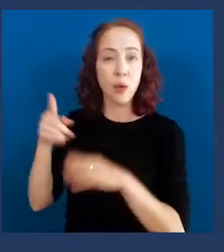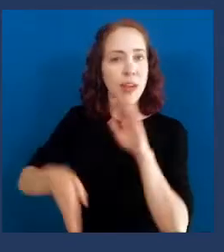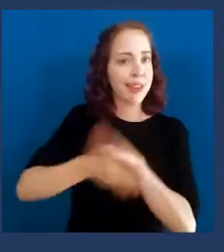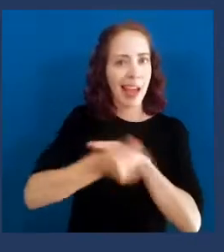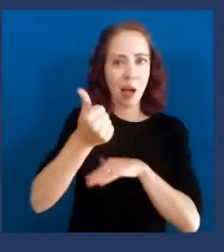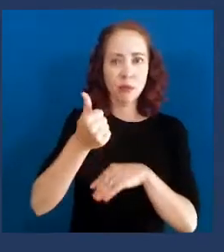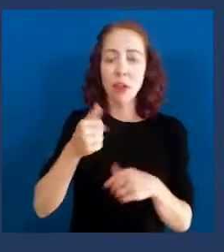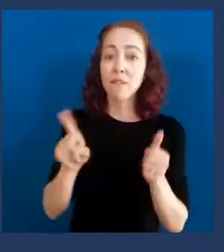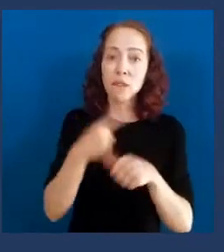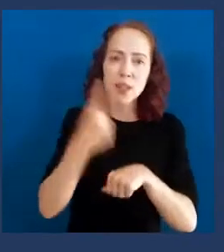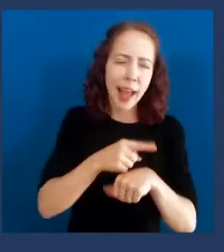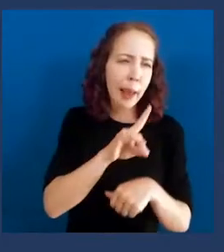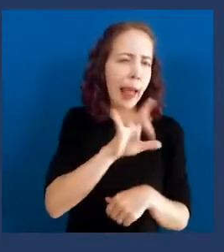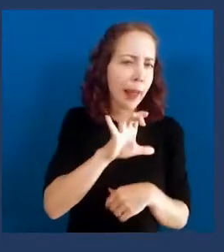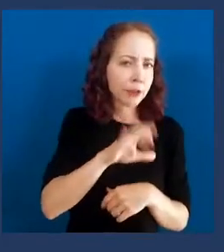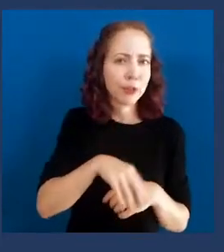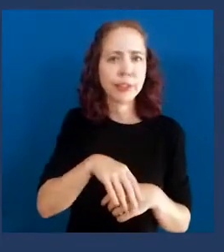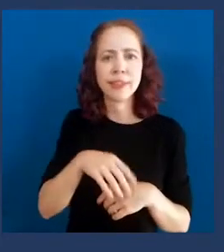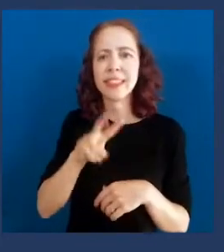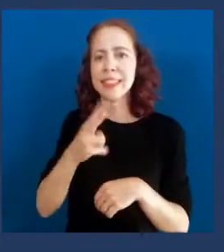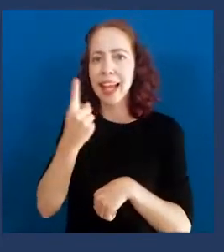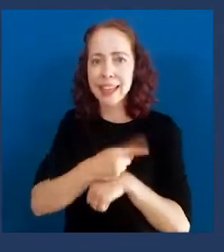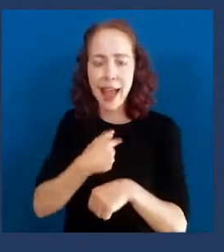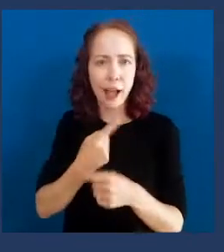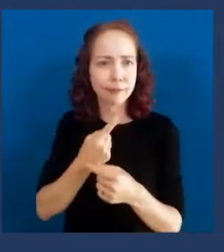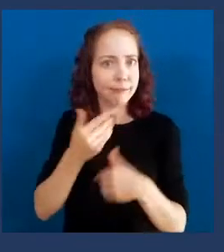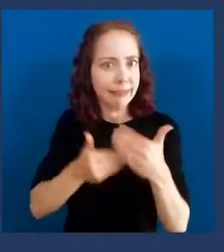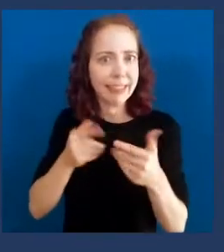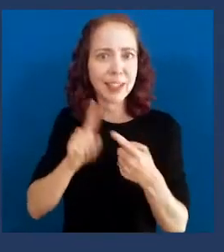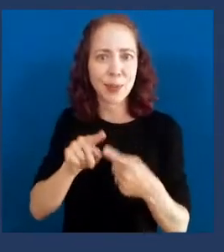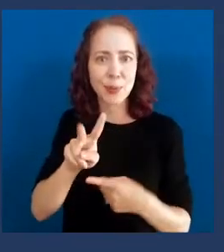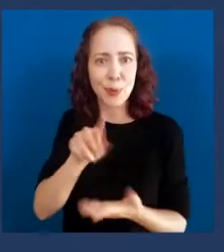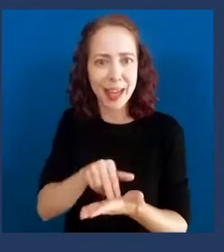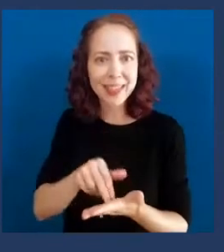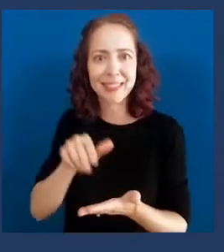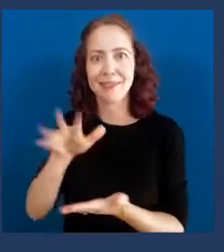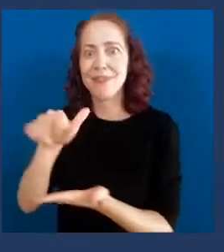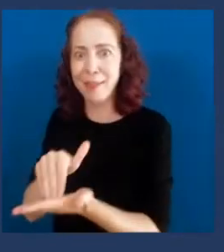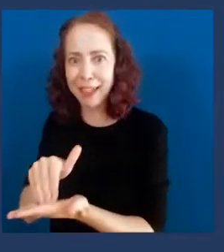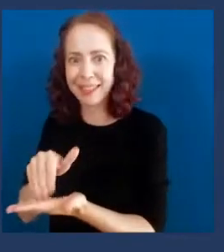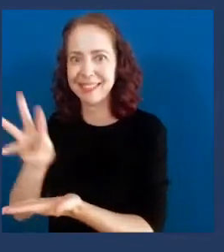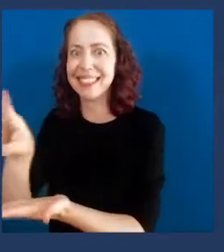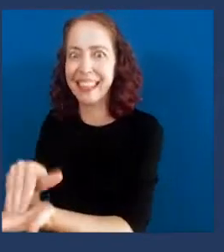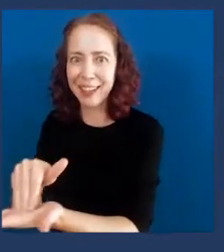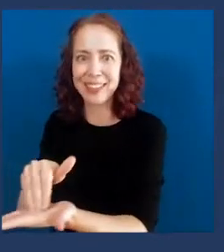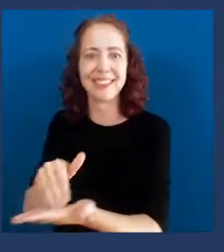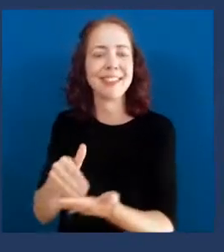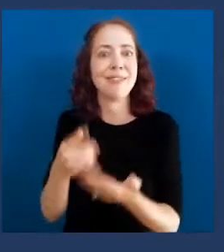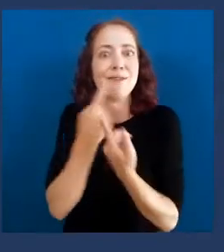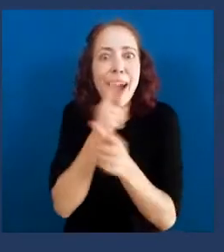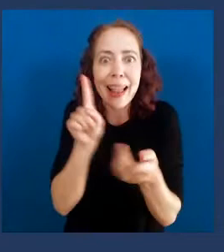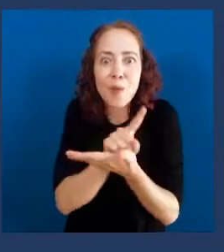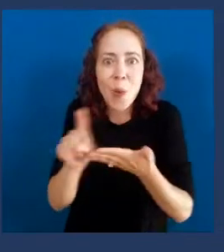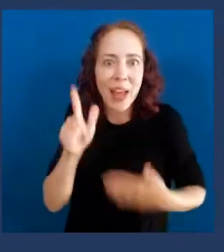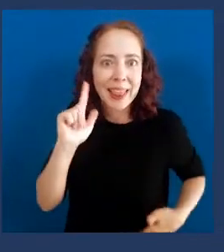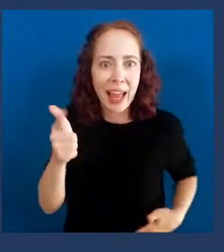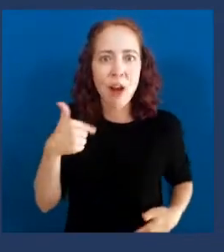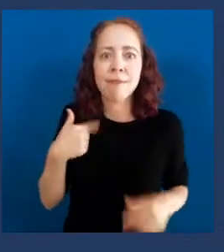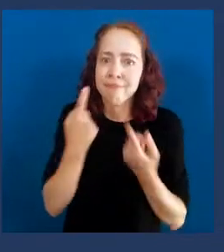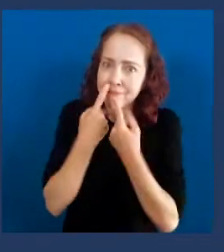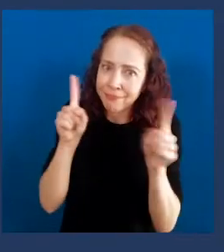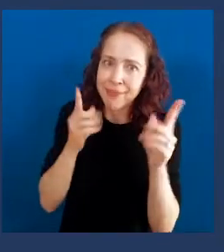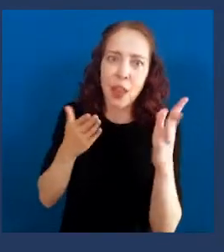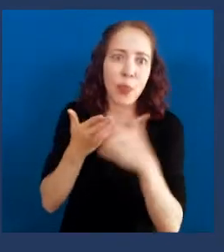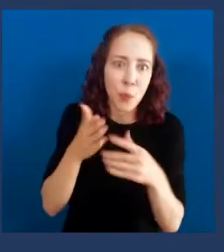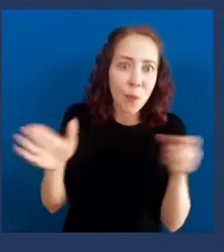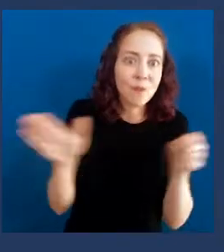I made it 800 the first day, like 2,000 the next day, 5,000 the next day, 6,000 the next day. And then finally, after a week, I